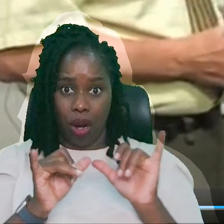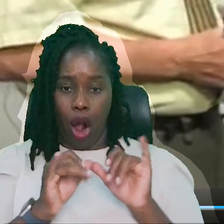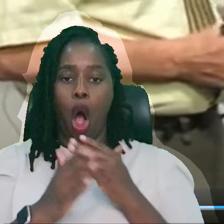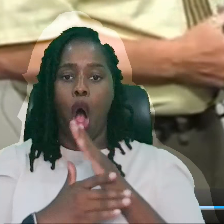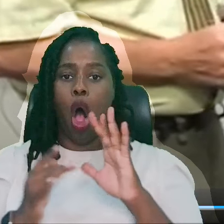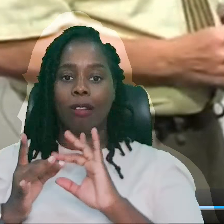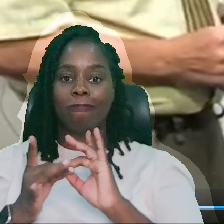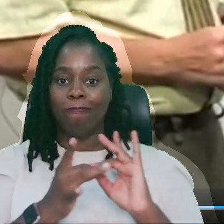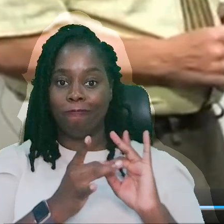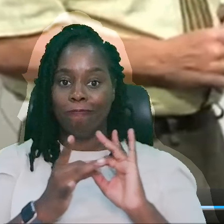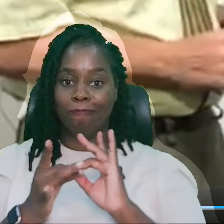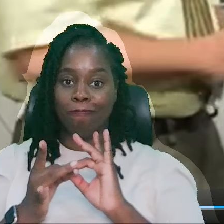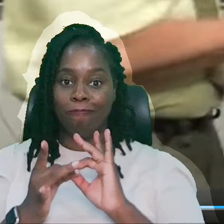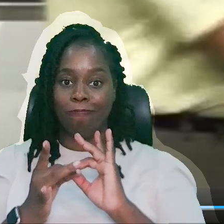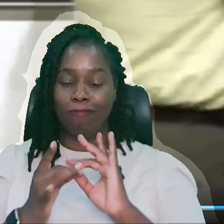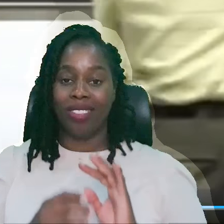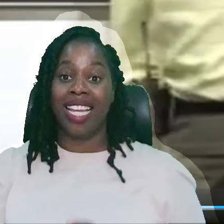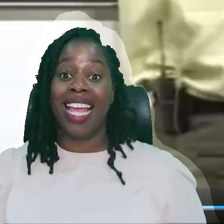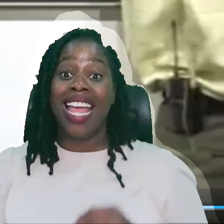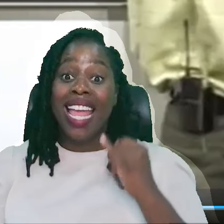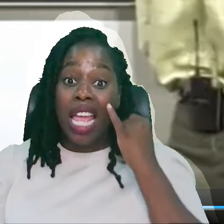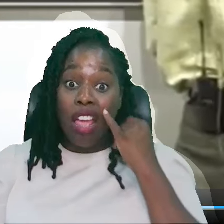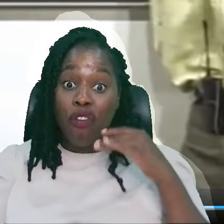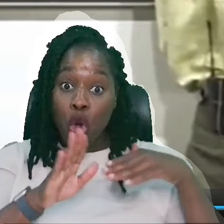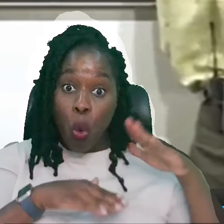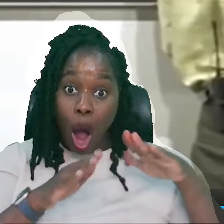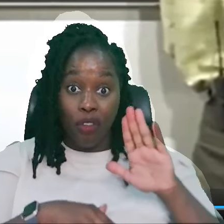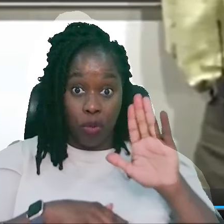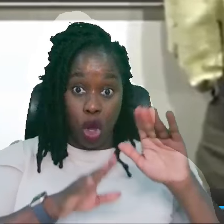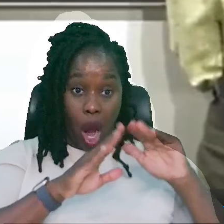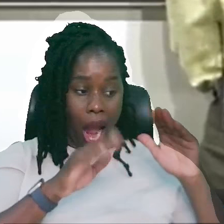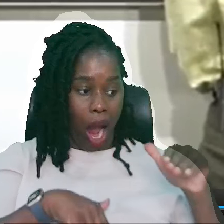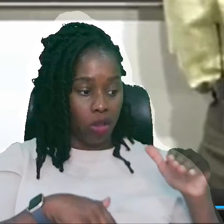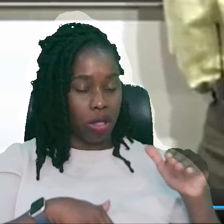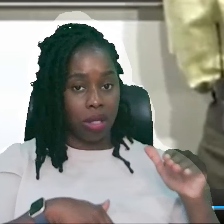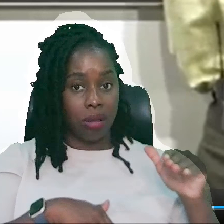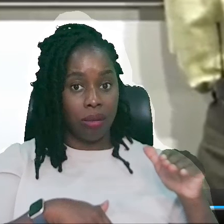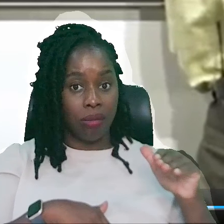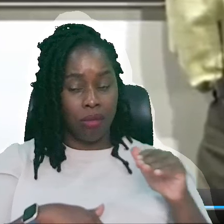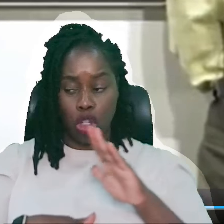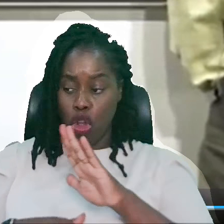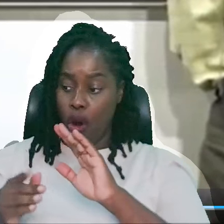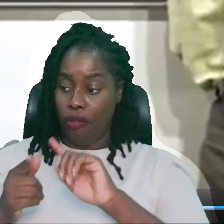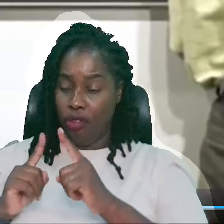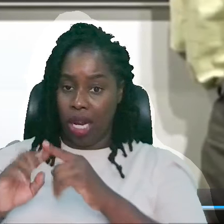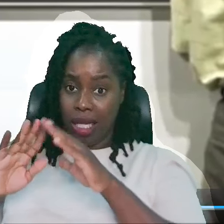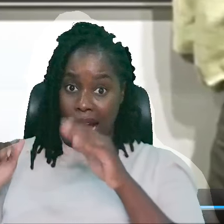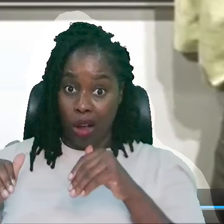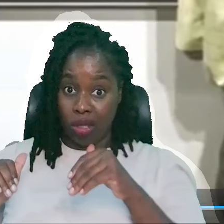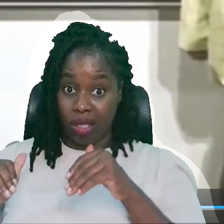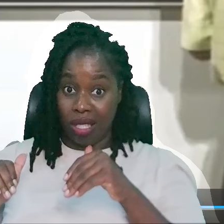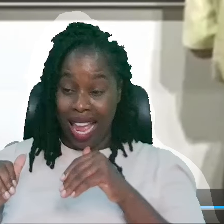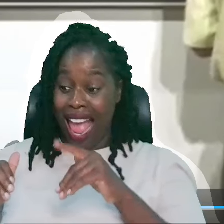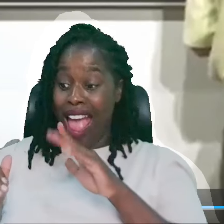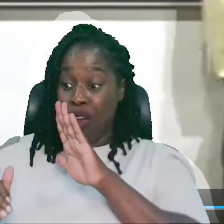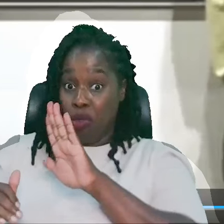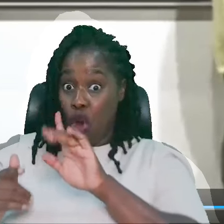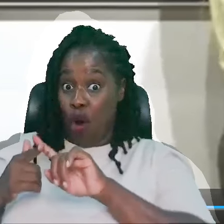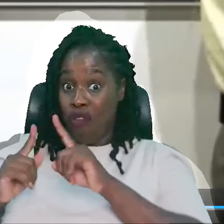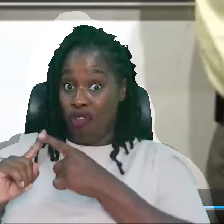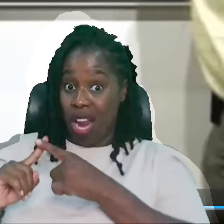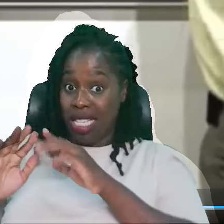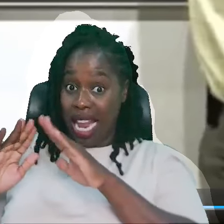other. If you walk from your house to your friend's house, and then walk from your friend's house